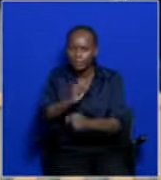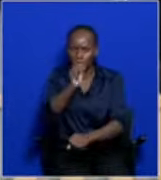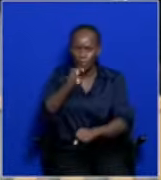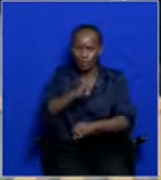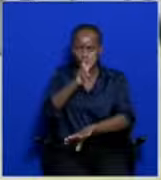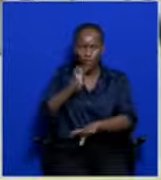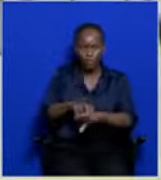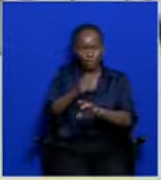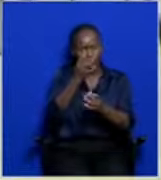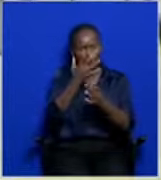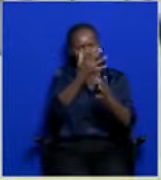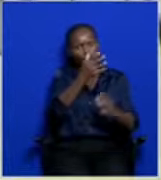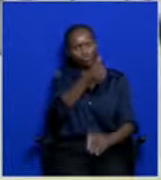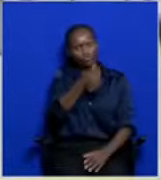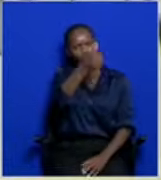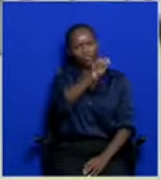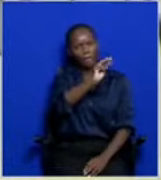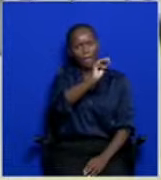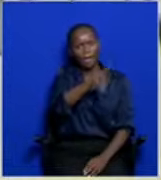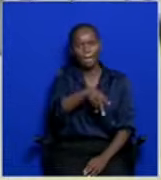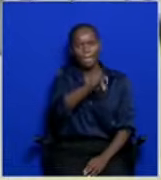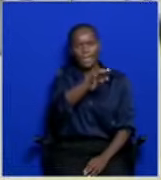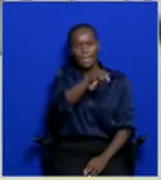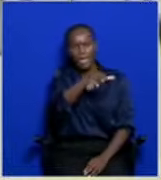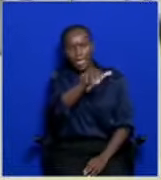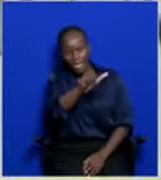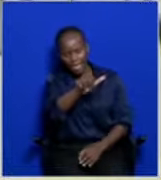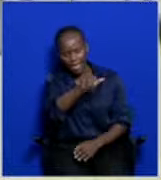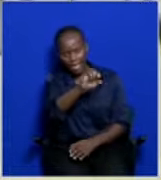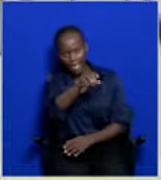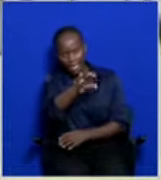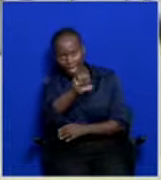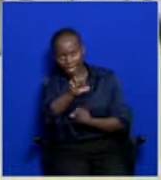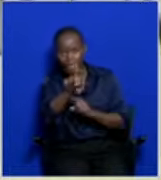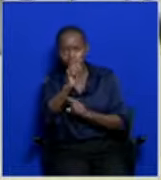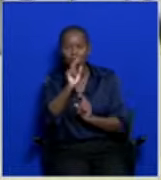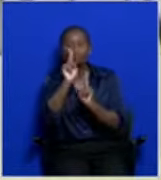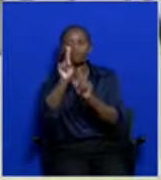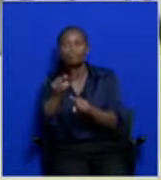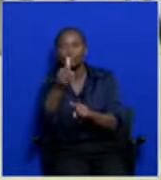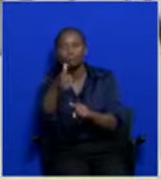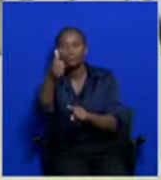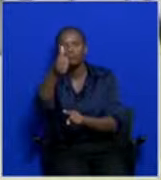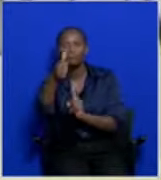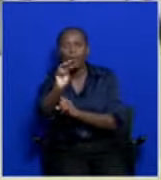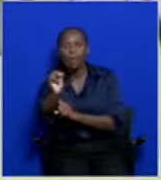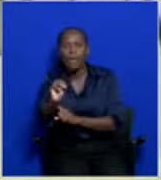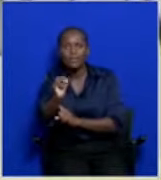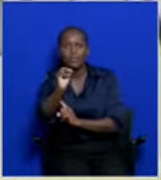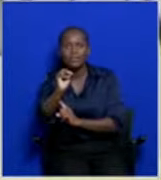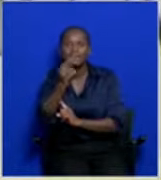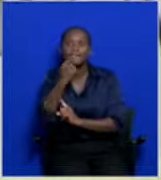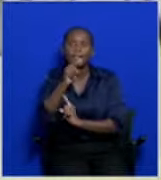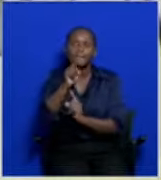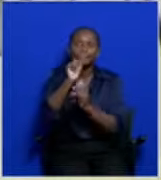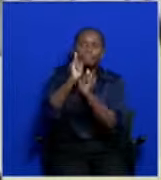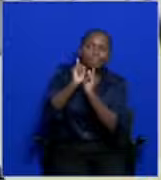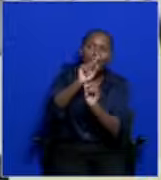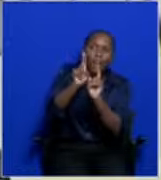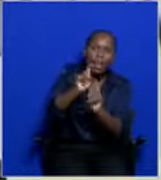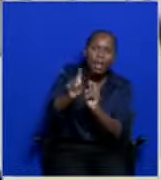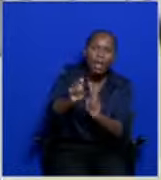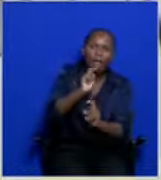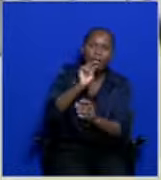a warning statement of Julius Mkhwanazi. I'm going to take a duty on, duty off statement of Julius